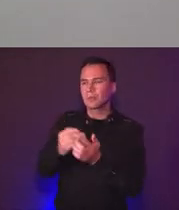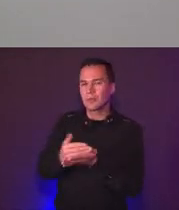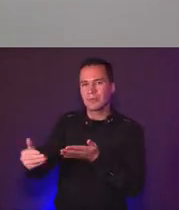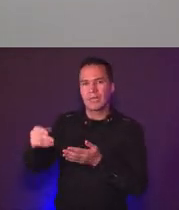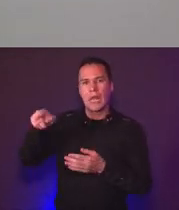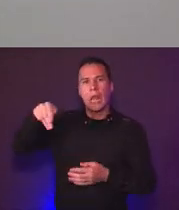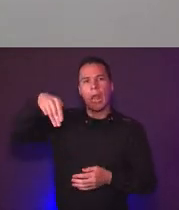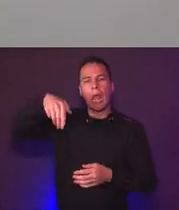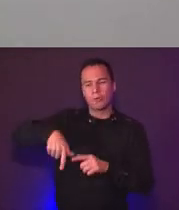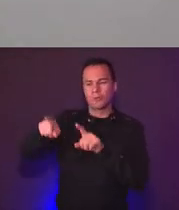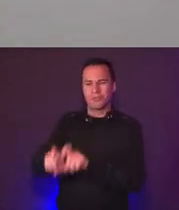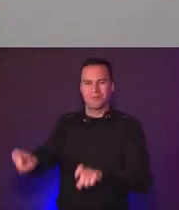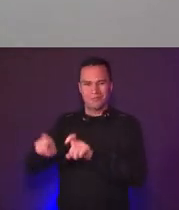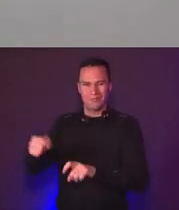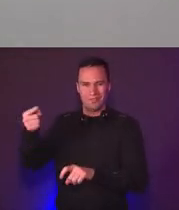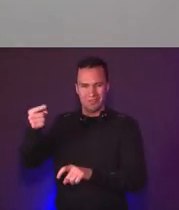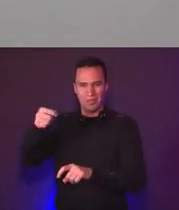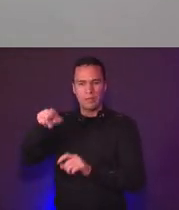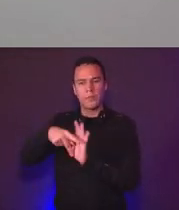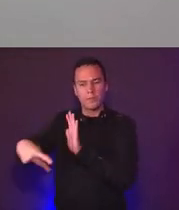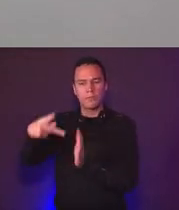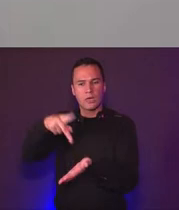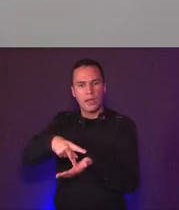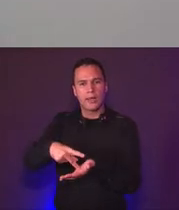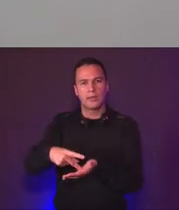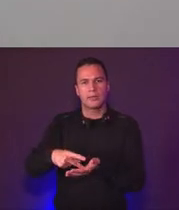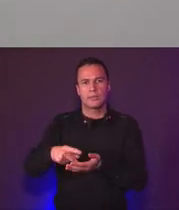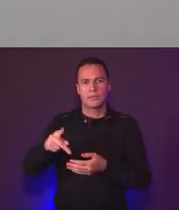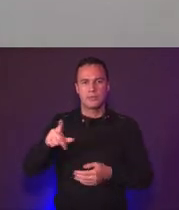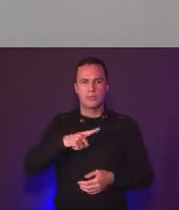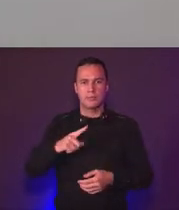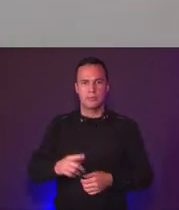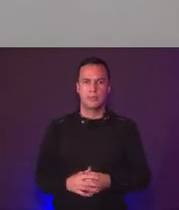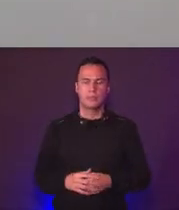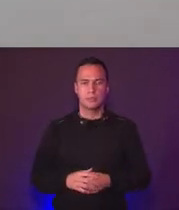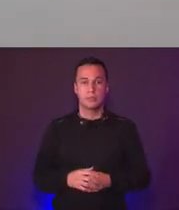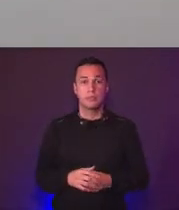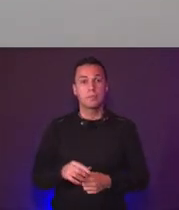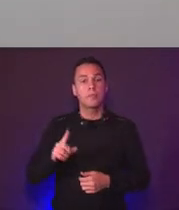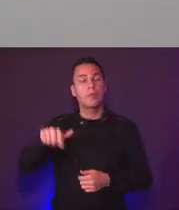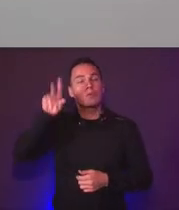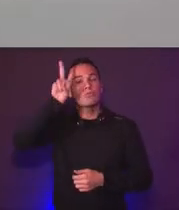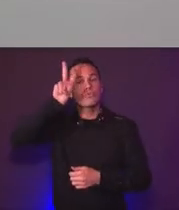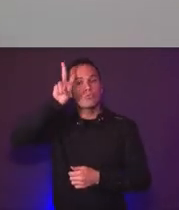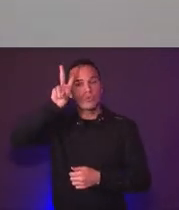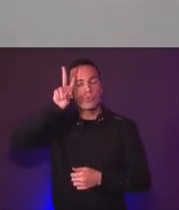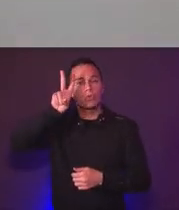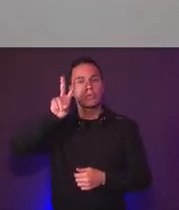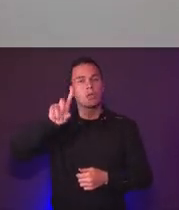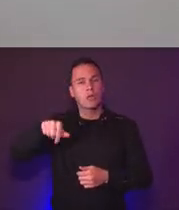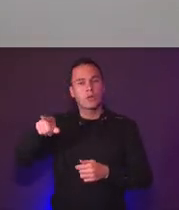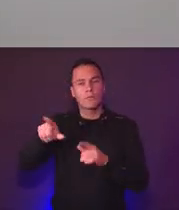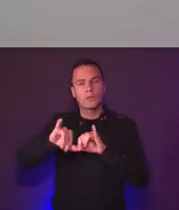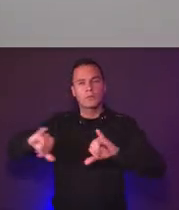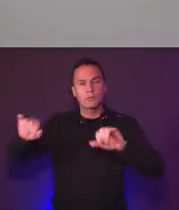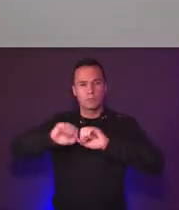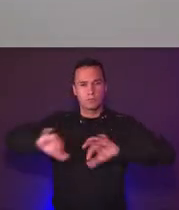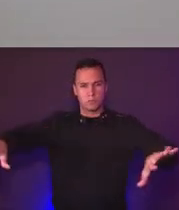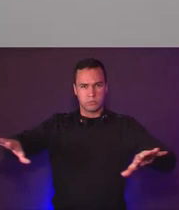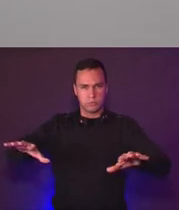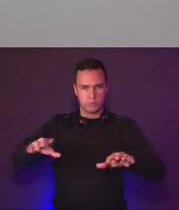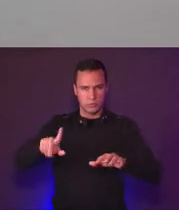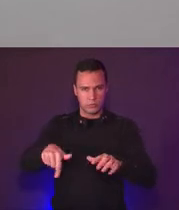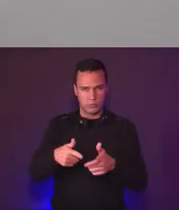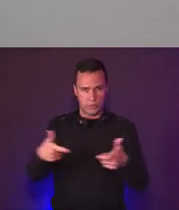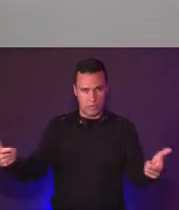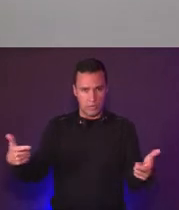Macintosh computer at night after they had gone home for the evening. The story I ultimately published won an award and changed the law.